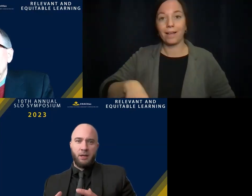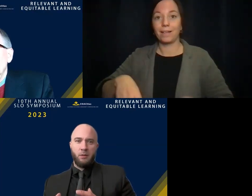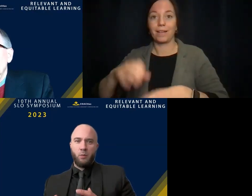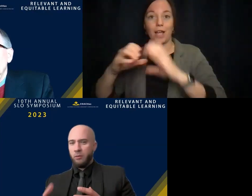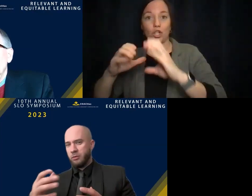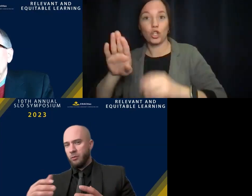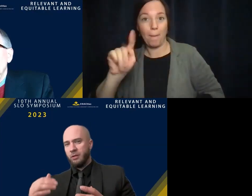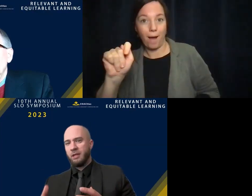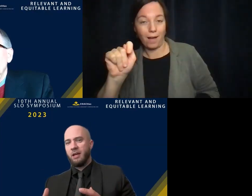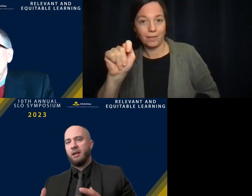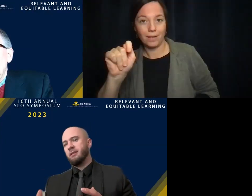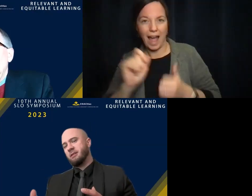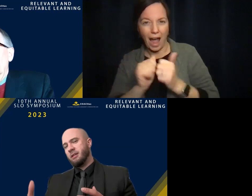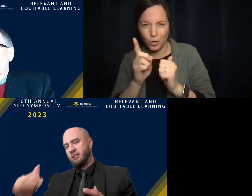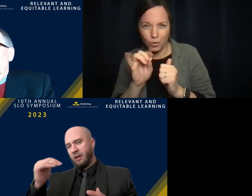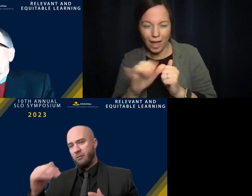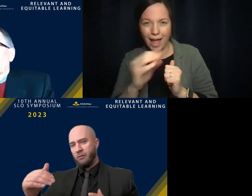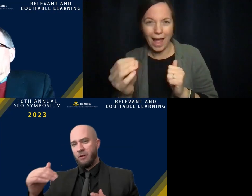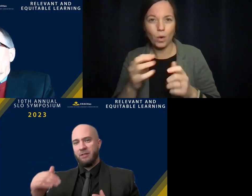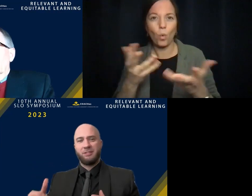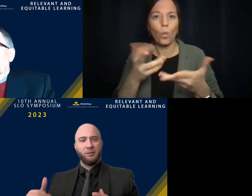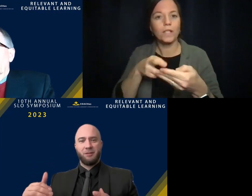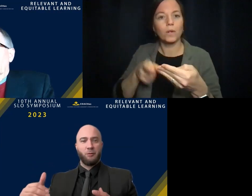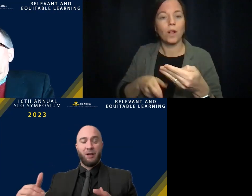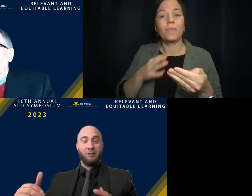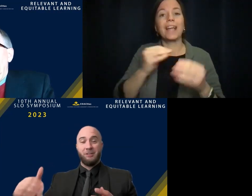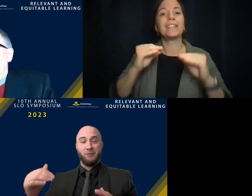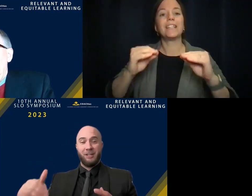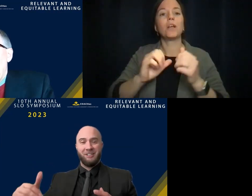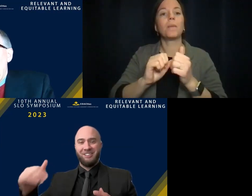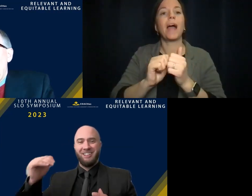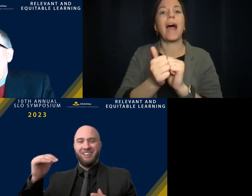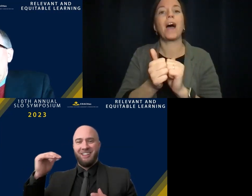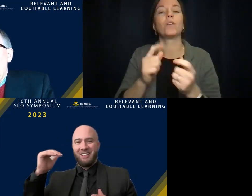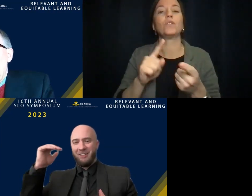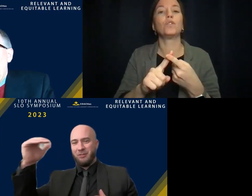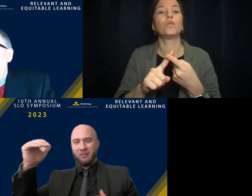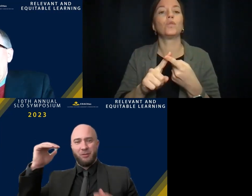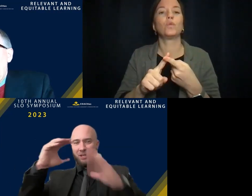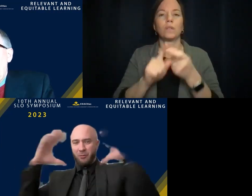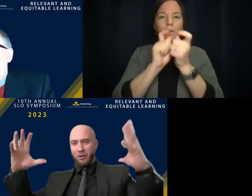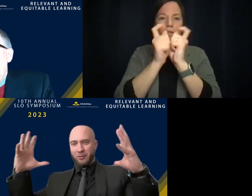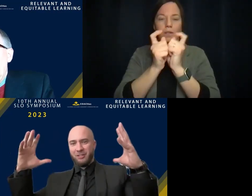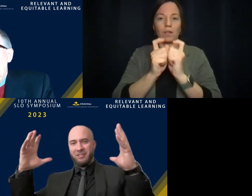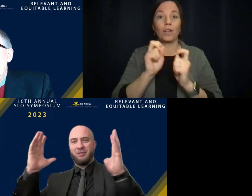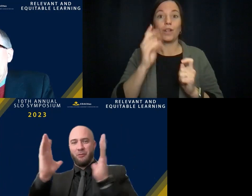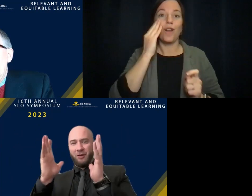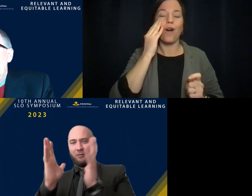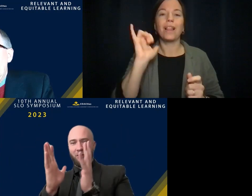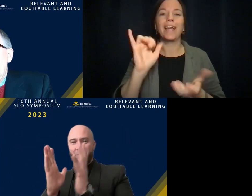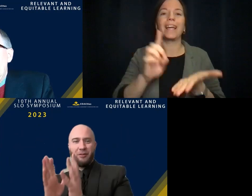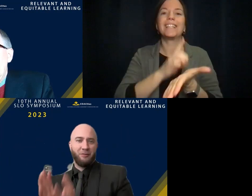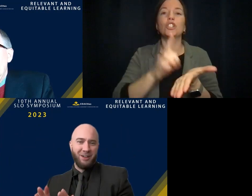do that? And then what result would they get? And then teaching them how to refine that. It's almost like when we write our dissertations, like, you know, you start with like a broad question that